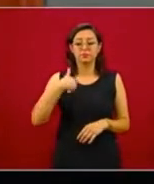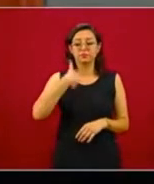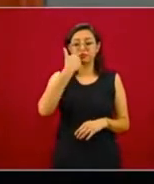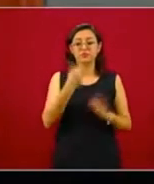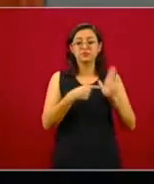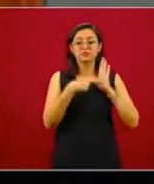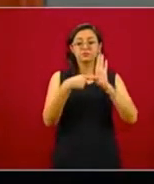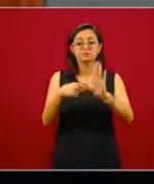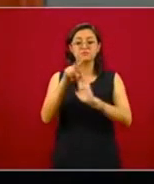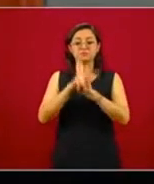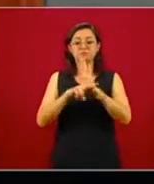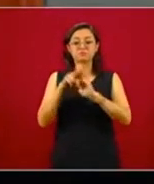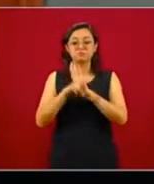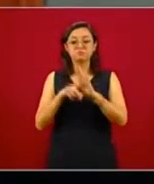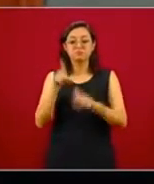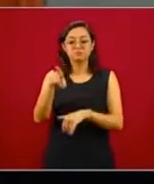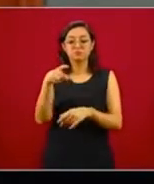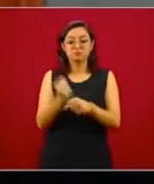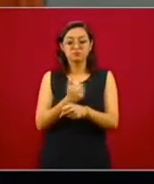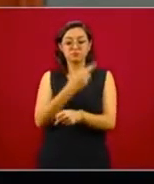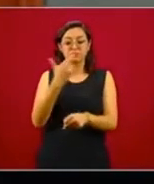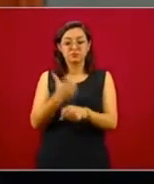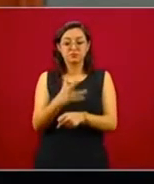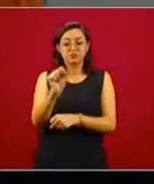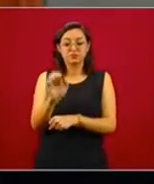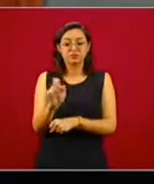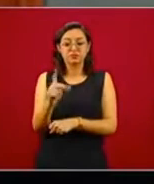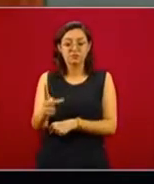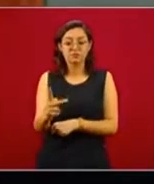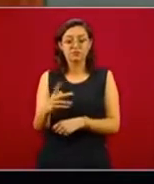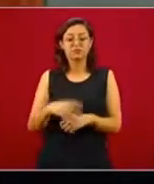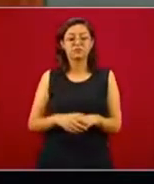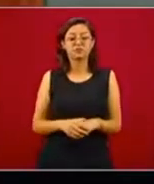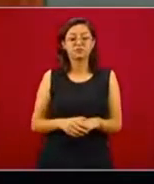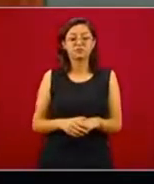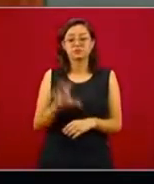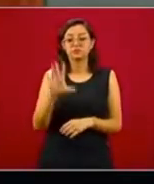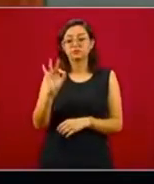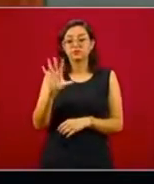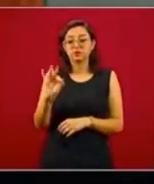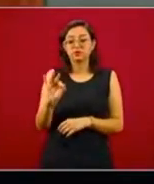with China, I would like to show this video to the